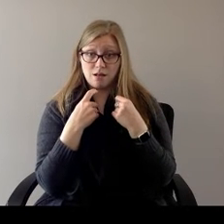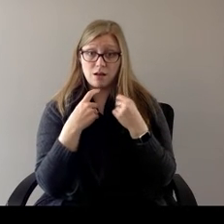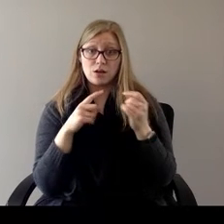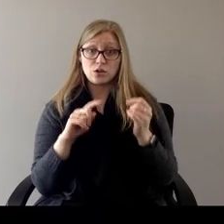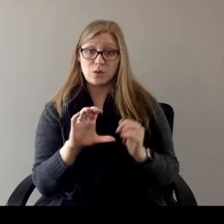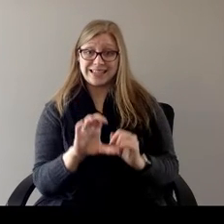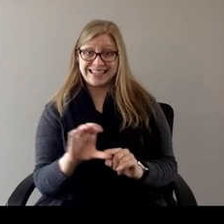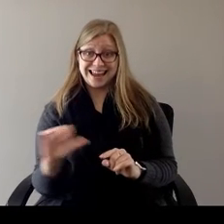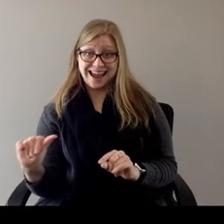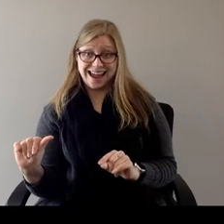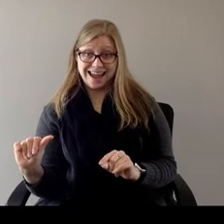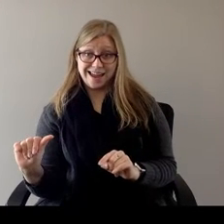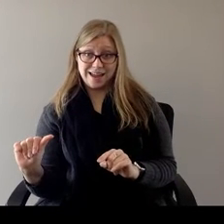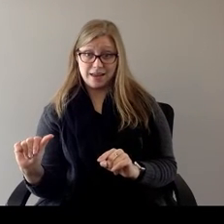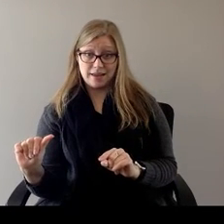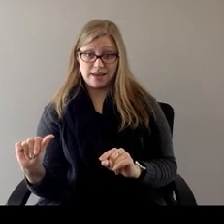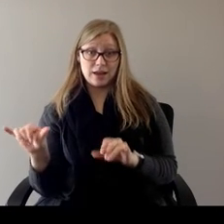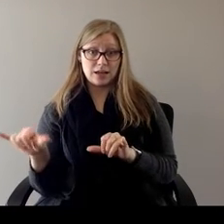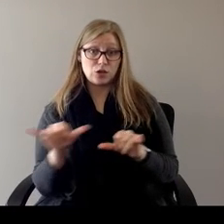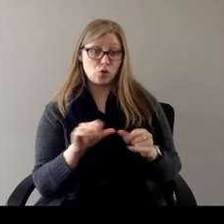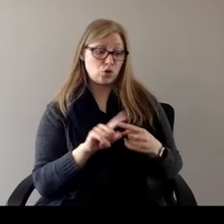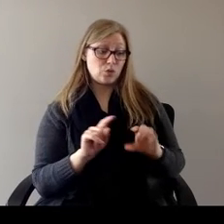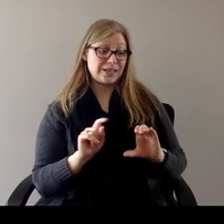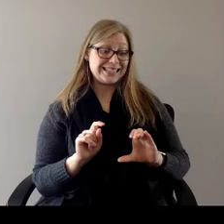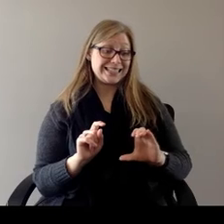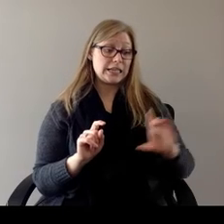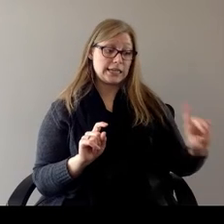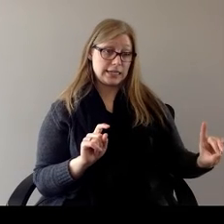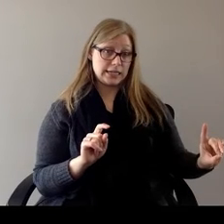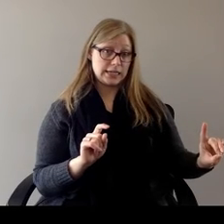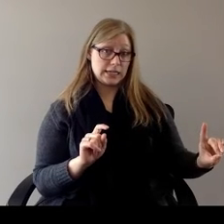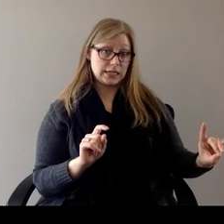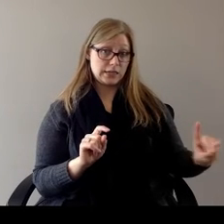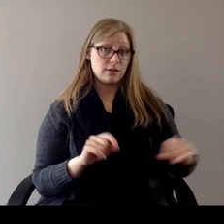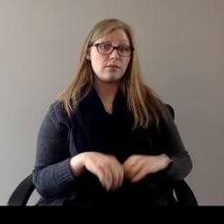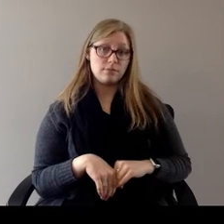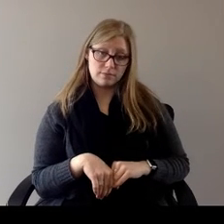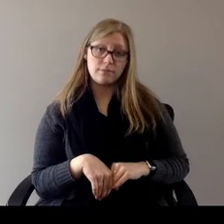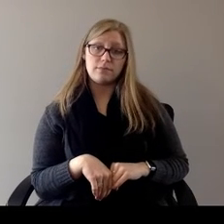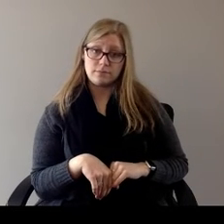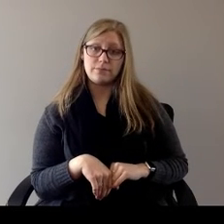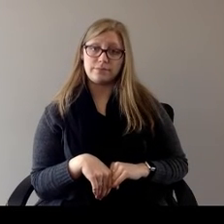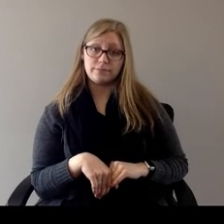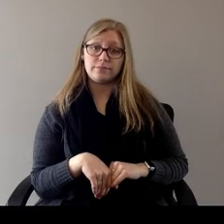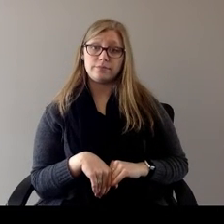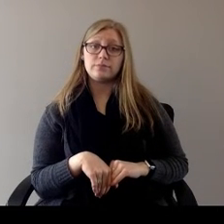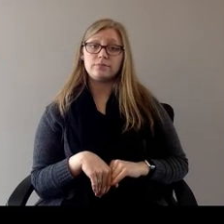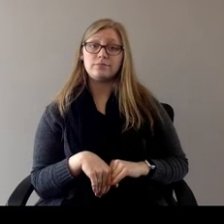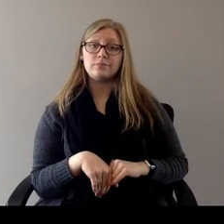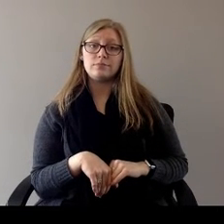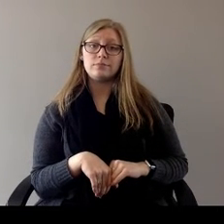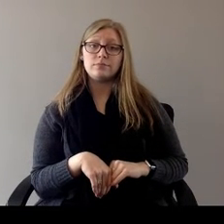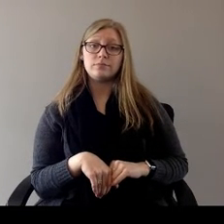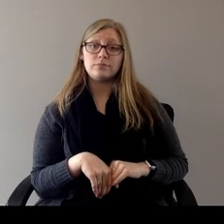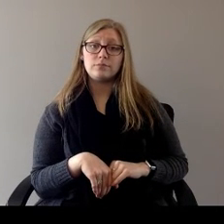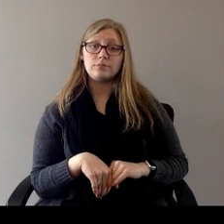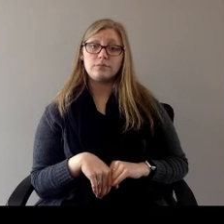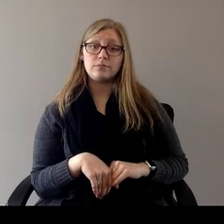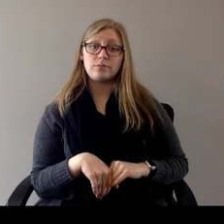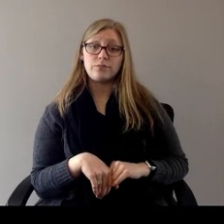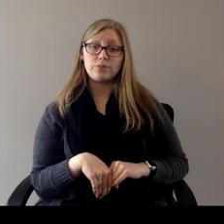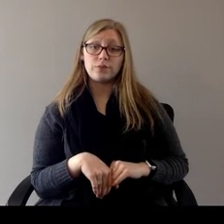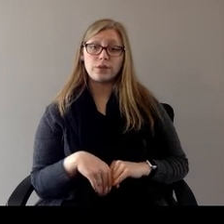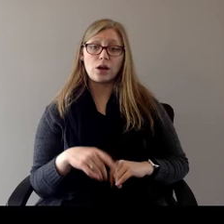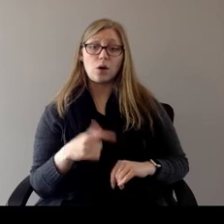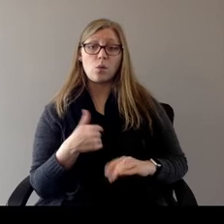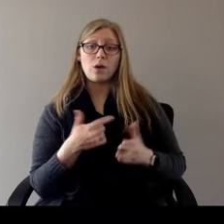CA is congruent to CD. And there we've shown all three